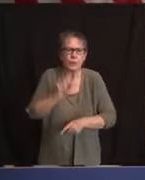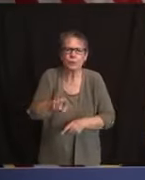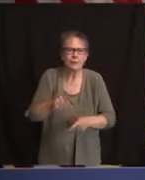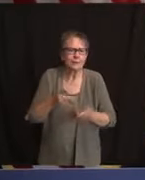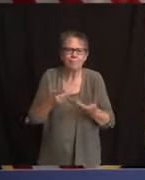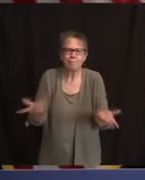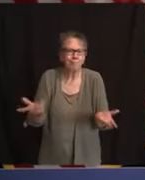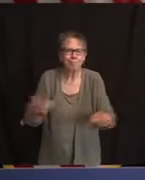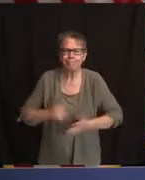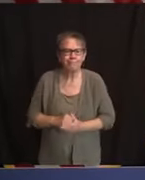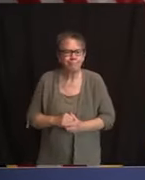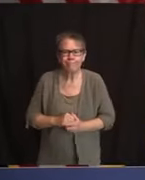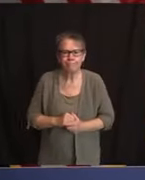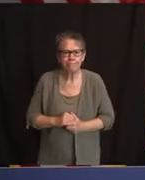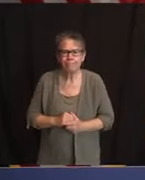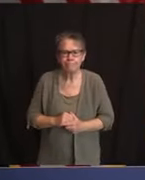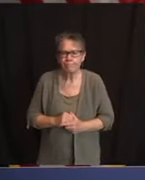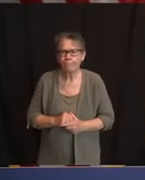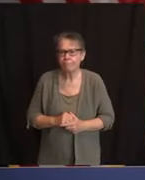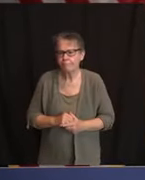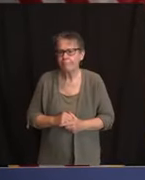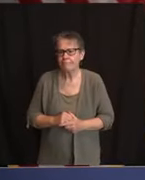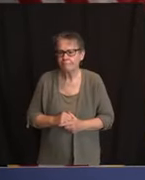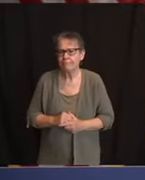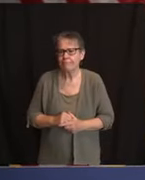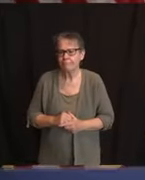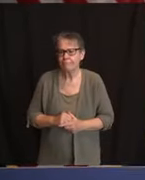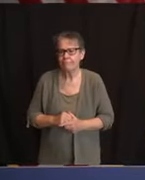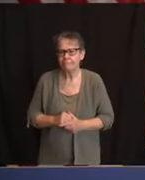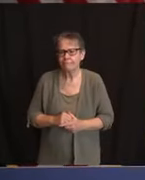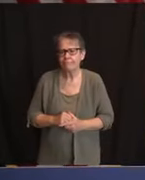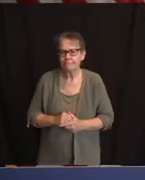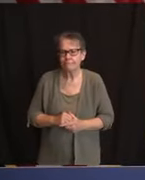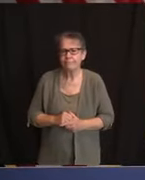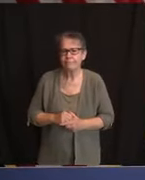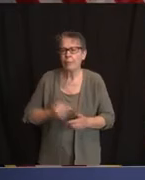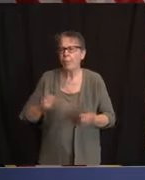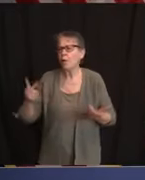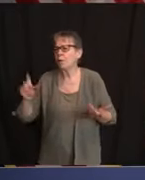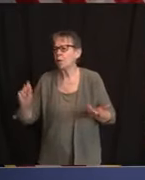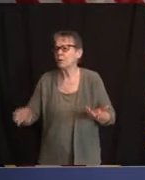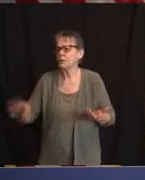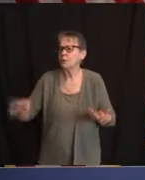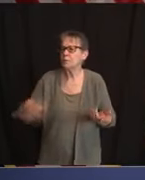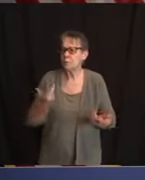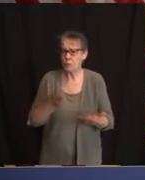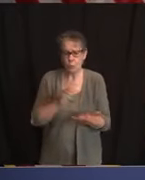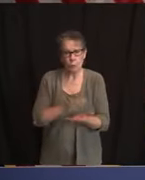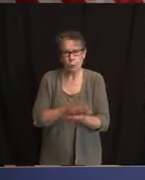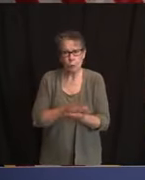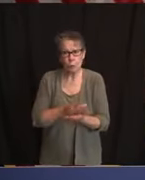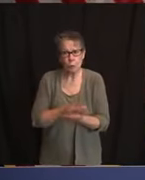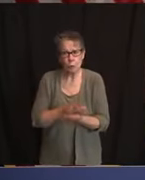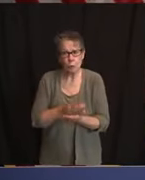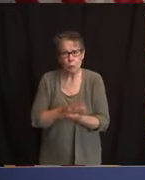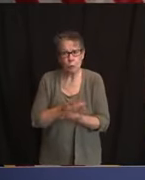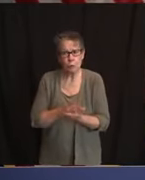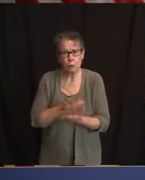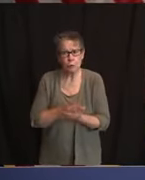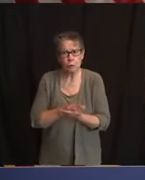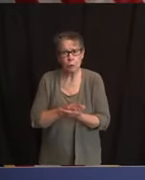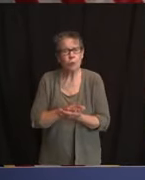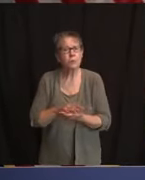Thank you, Governor. Why are why are schools not allowed to hold those so-called wave parades?